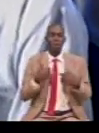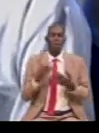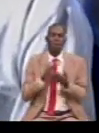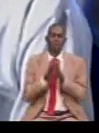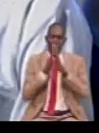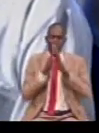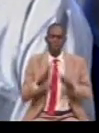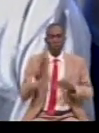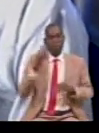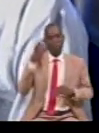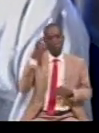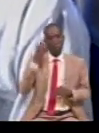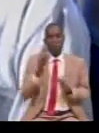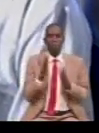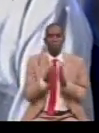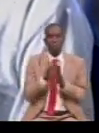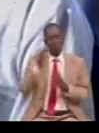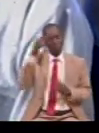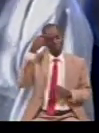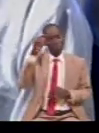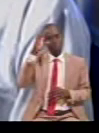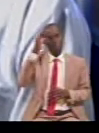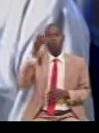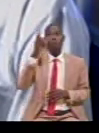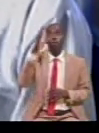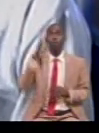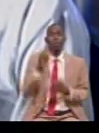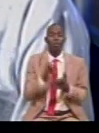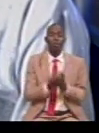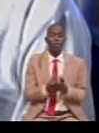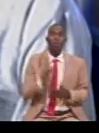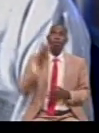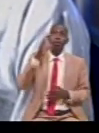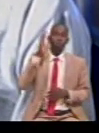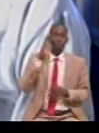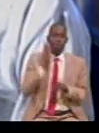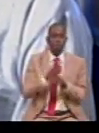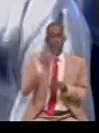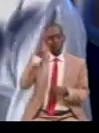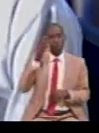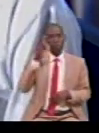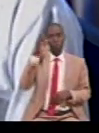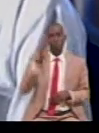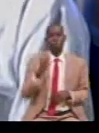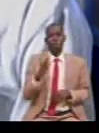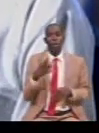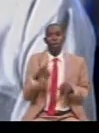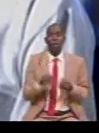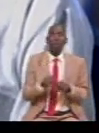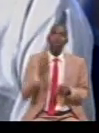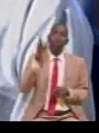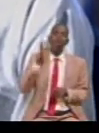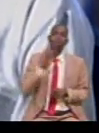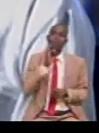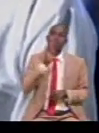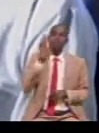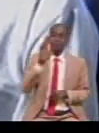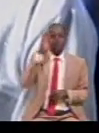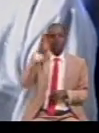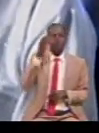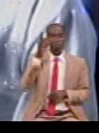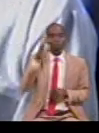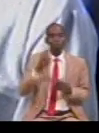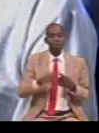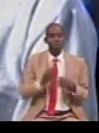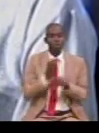our daddy is that the Lord will keep him, as the Lord is using him to touch lives, to change the stories of many people,